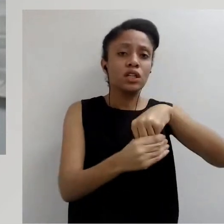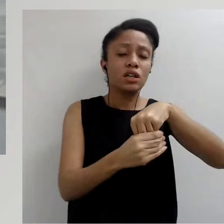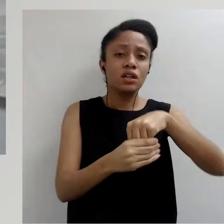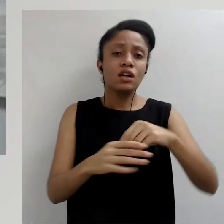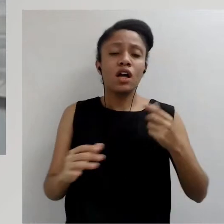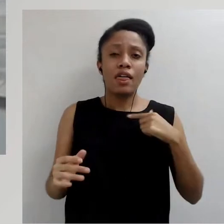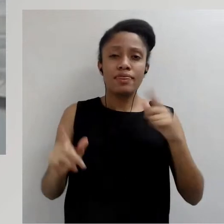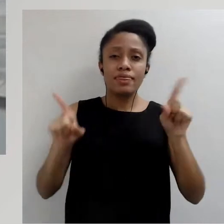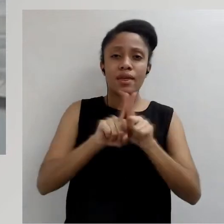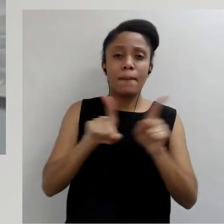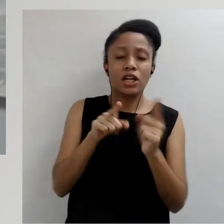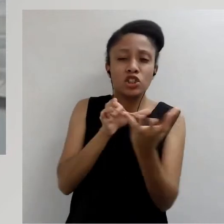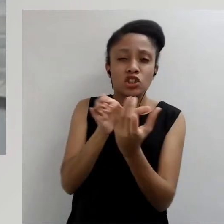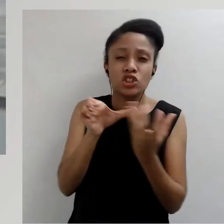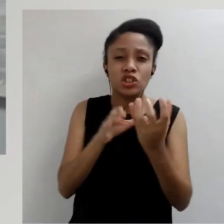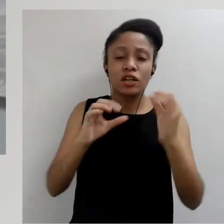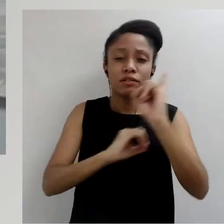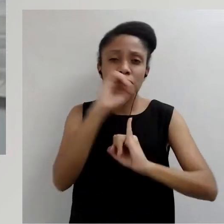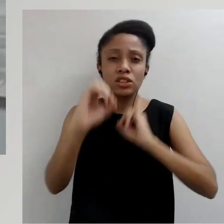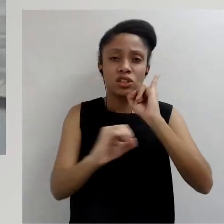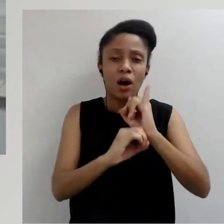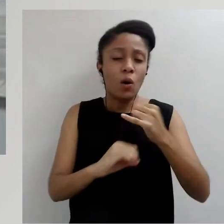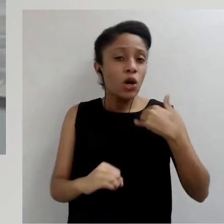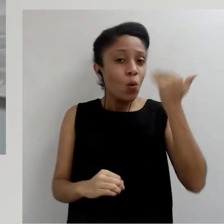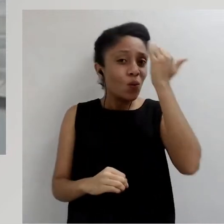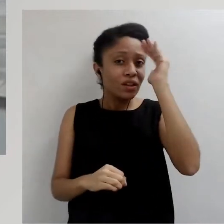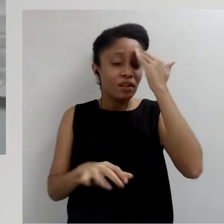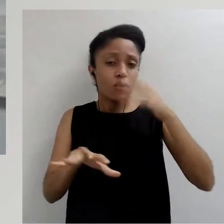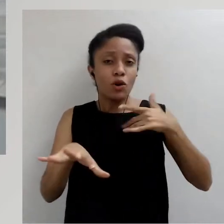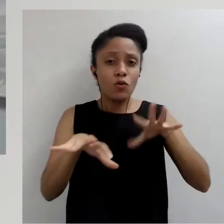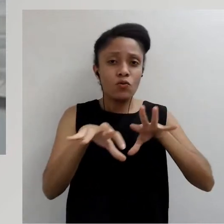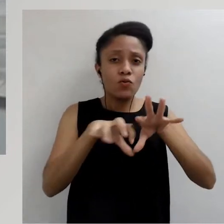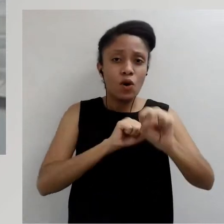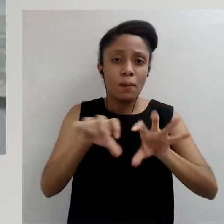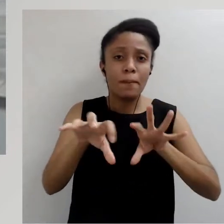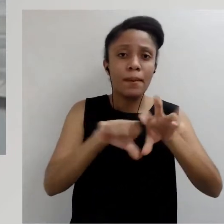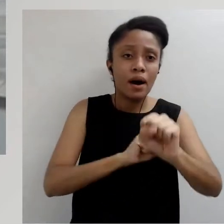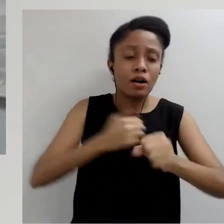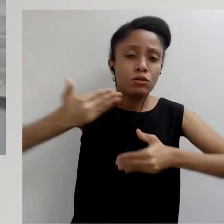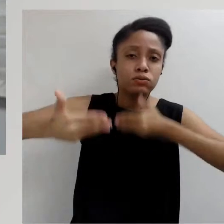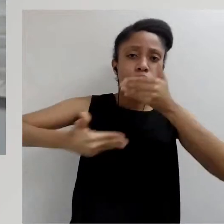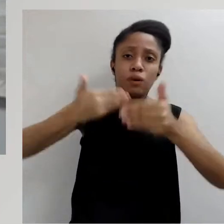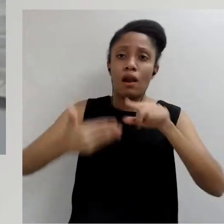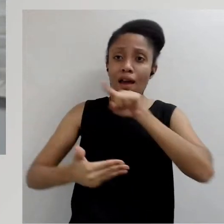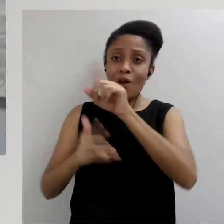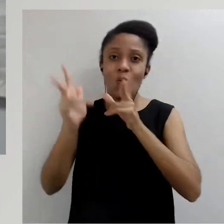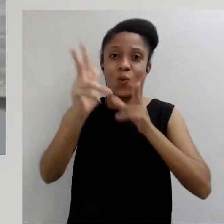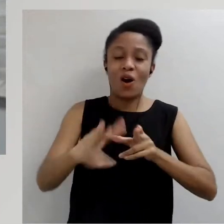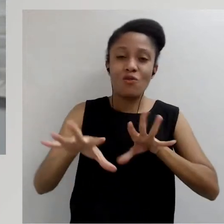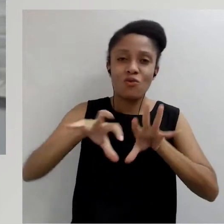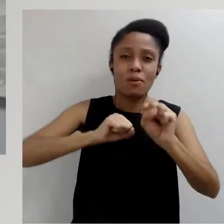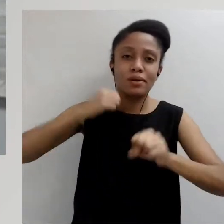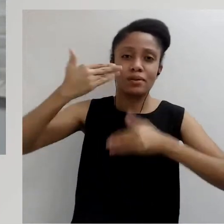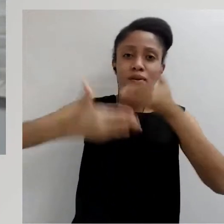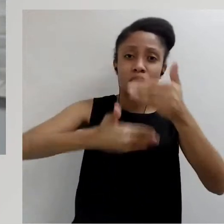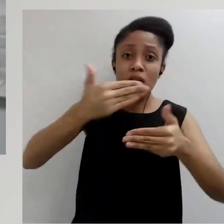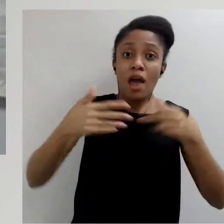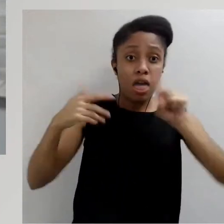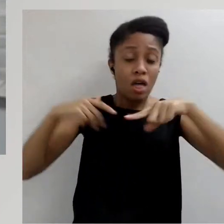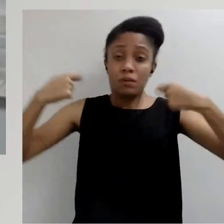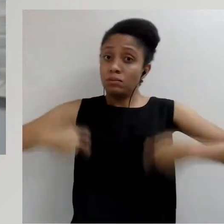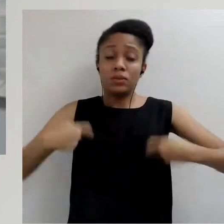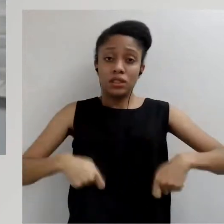level of digitalization and not understanding all the information that David passed to us, that it's something that